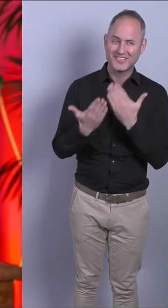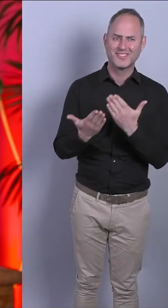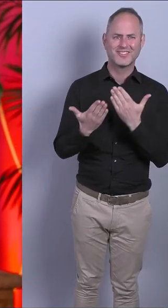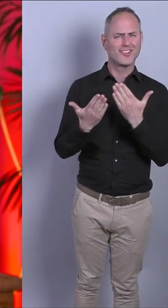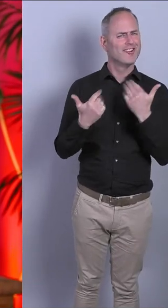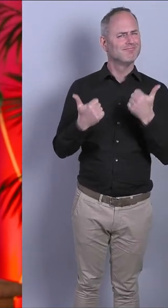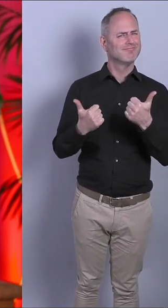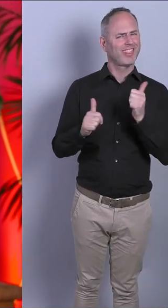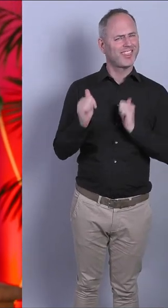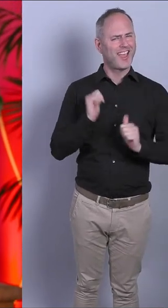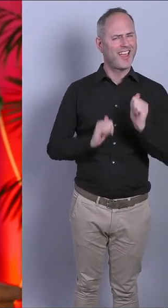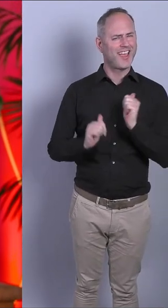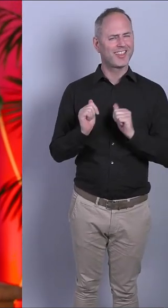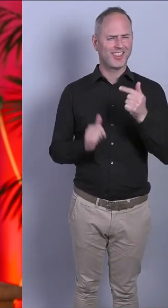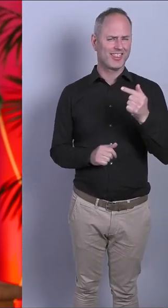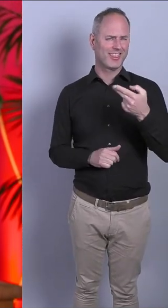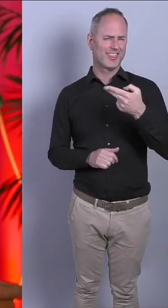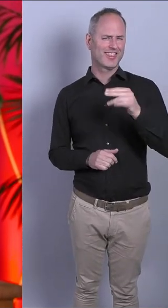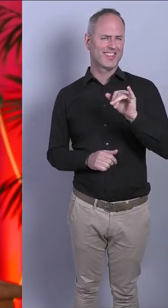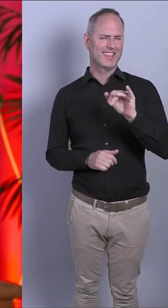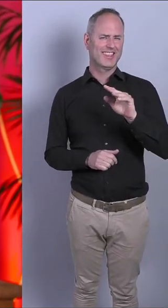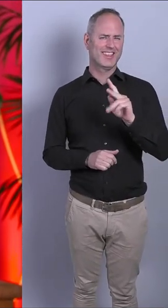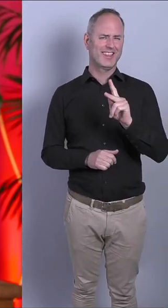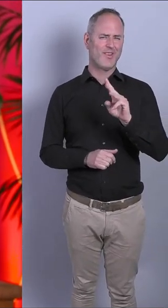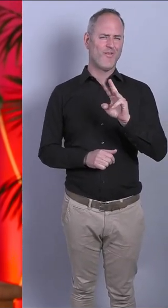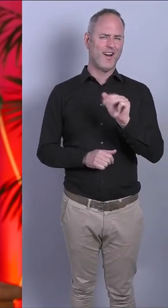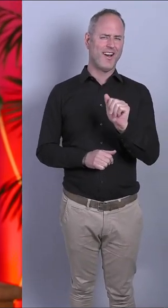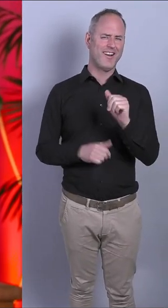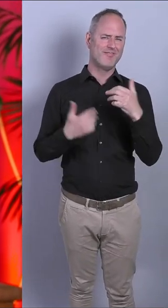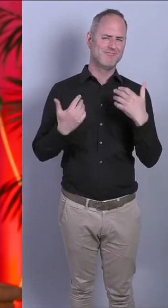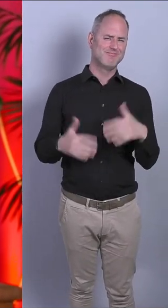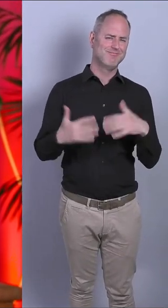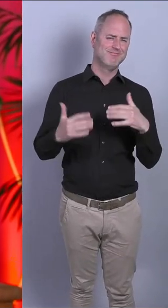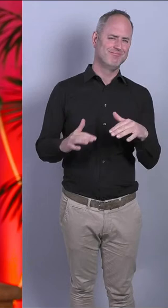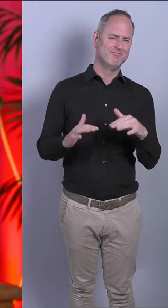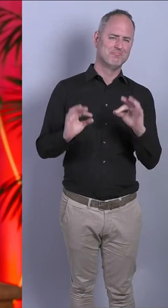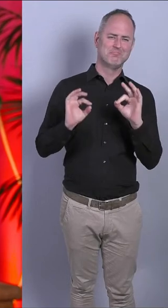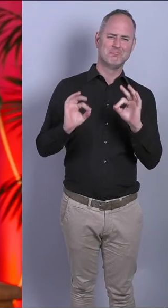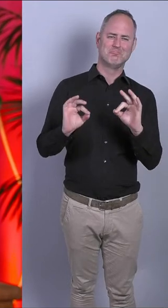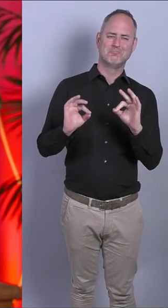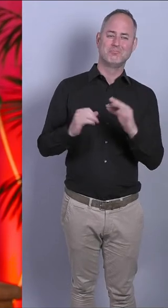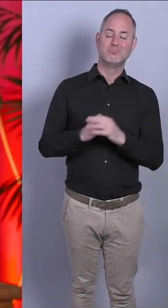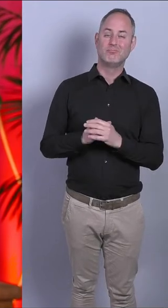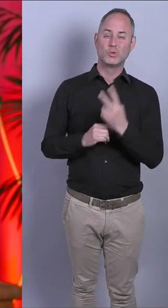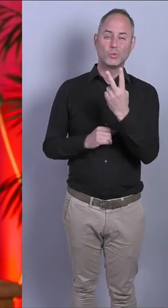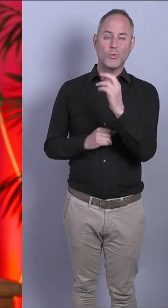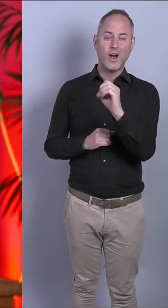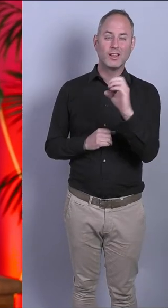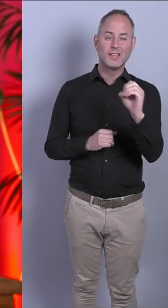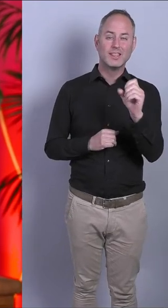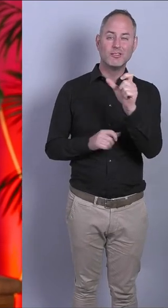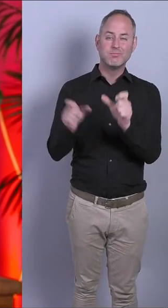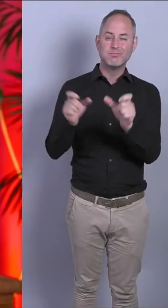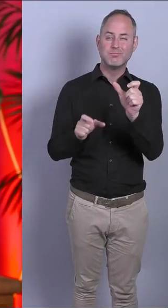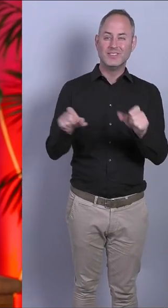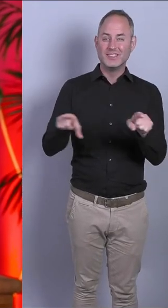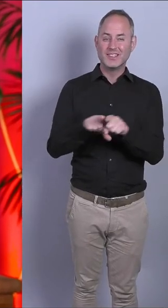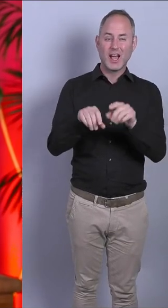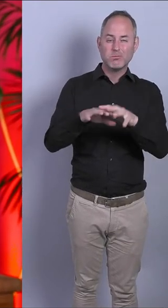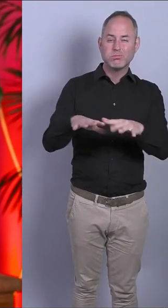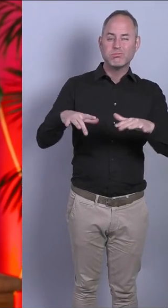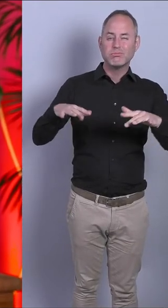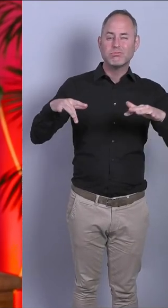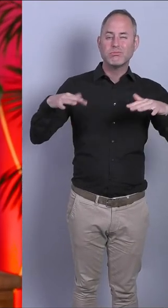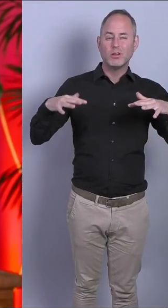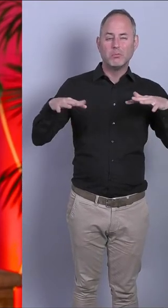Well, thank you to Thikwa Theatre and the three dancers. About 200 will be at Bowling World for the